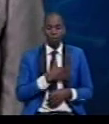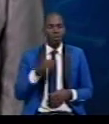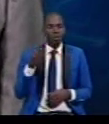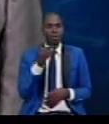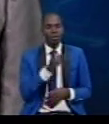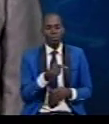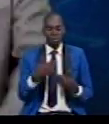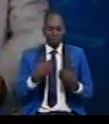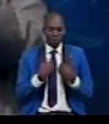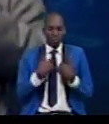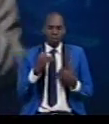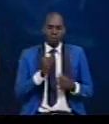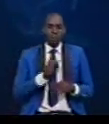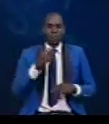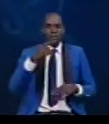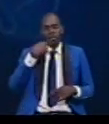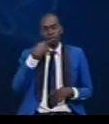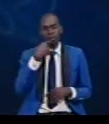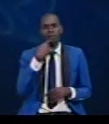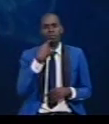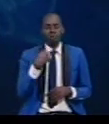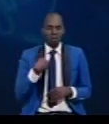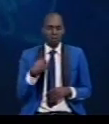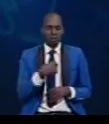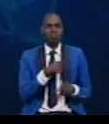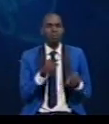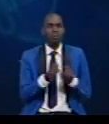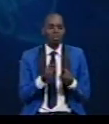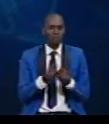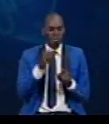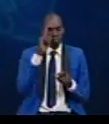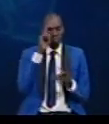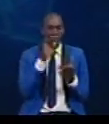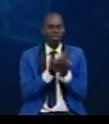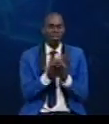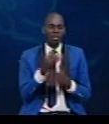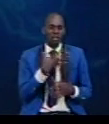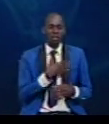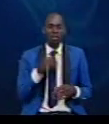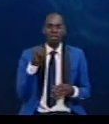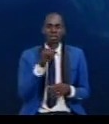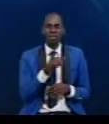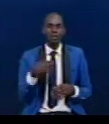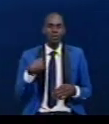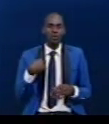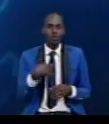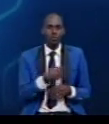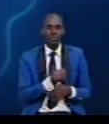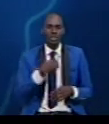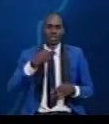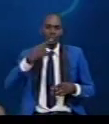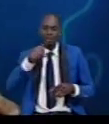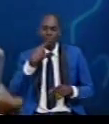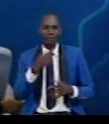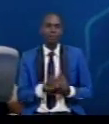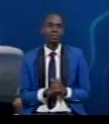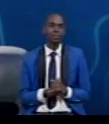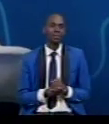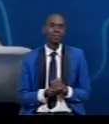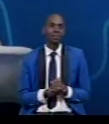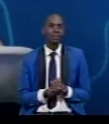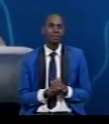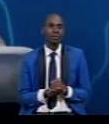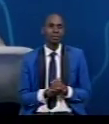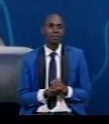I spoken. We also believe and therefore speak. Your